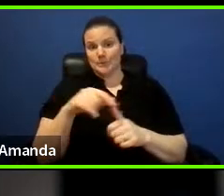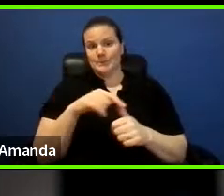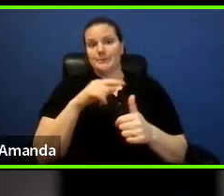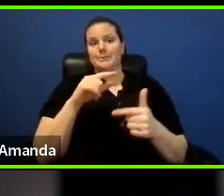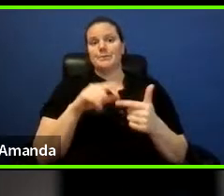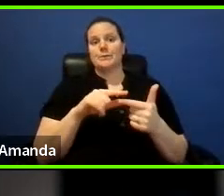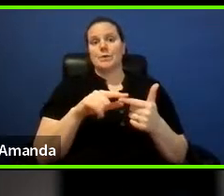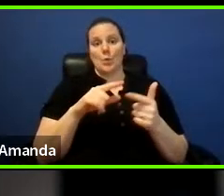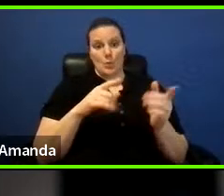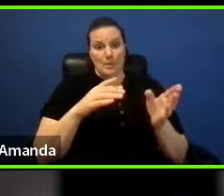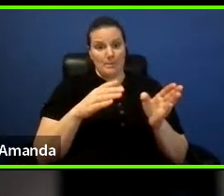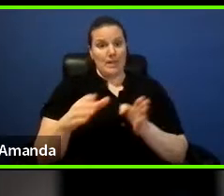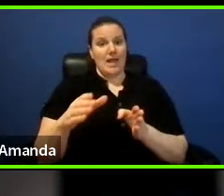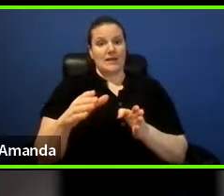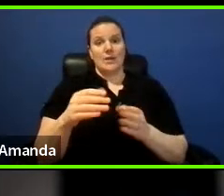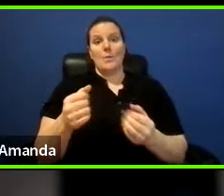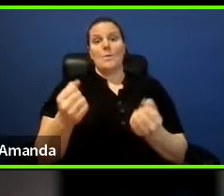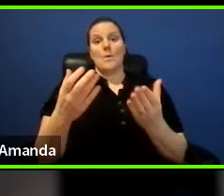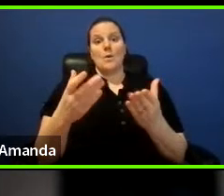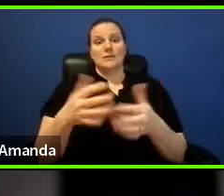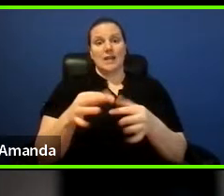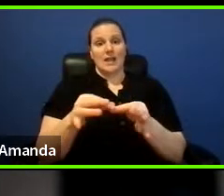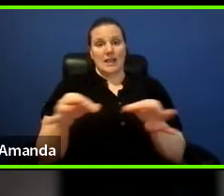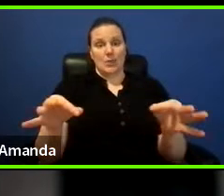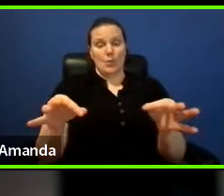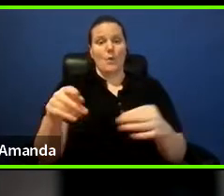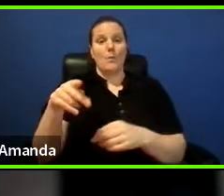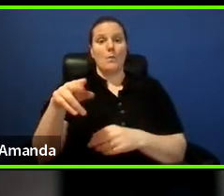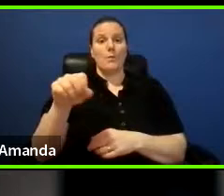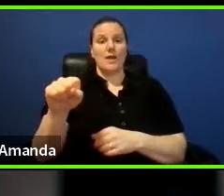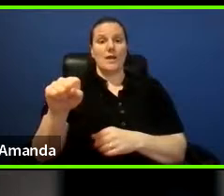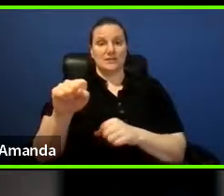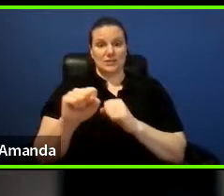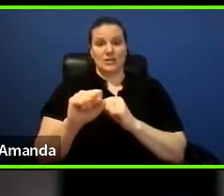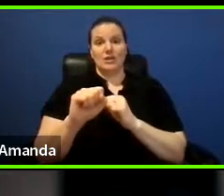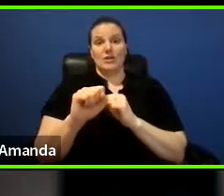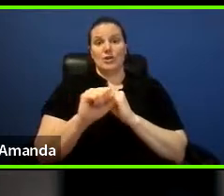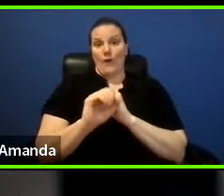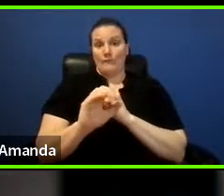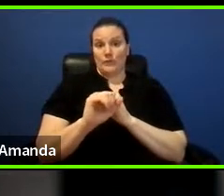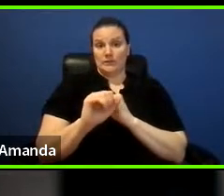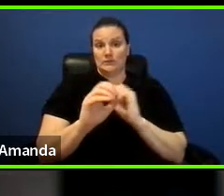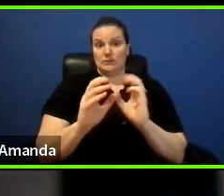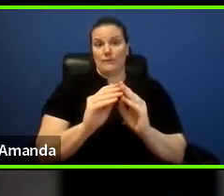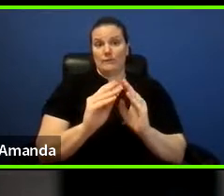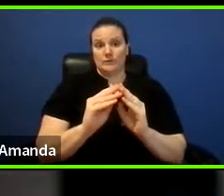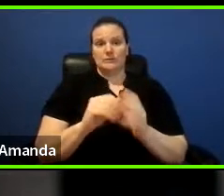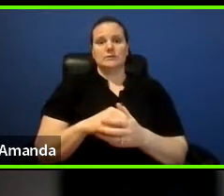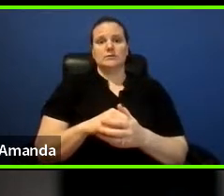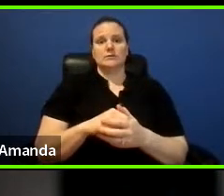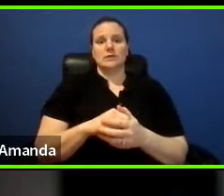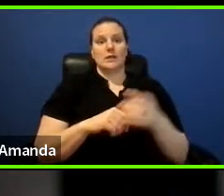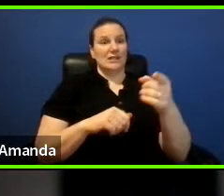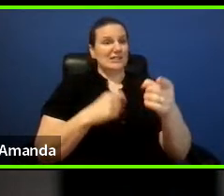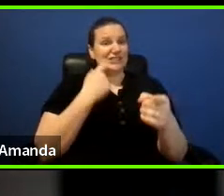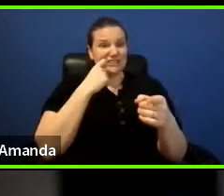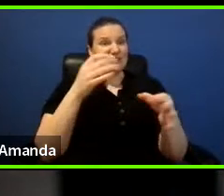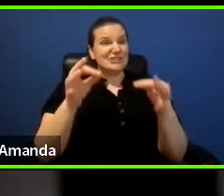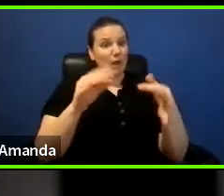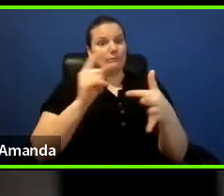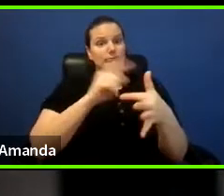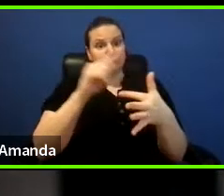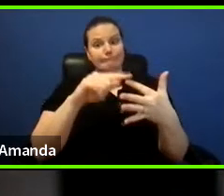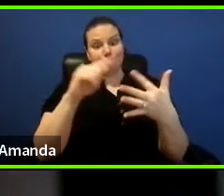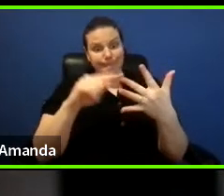are planning a multilingual press conference, including those media outlets that you have just described.